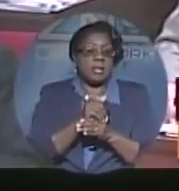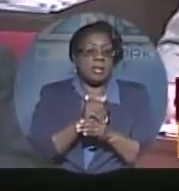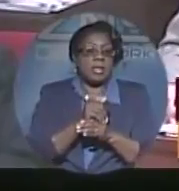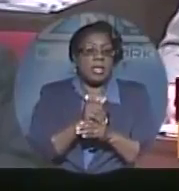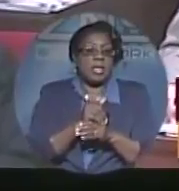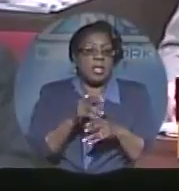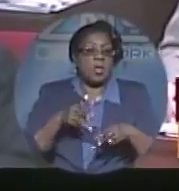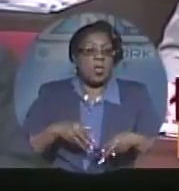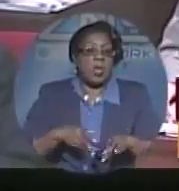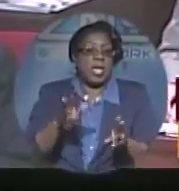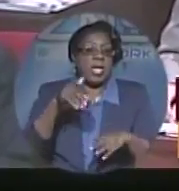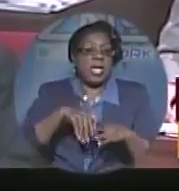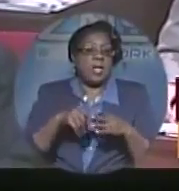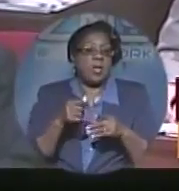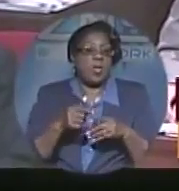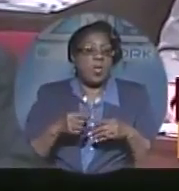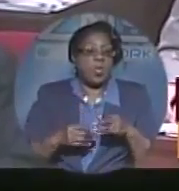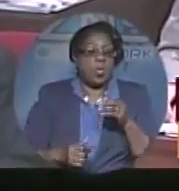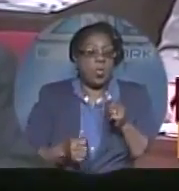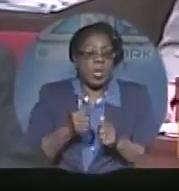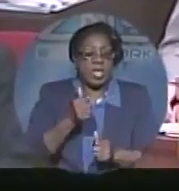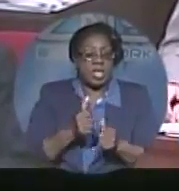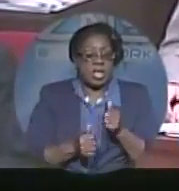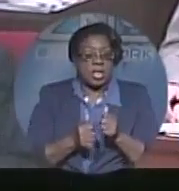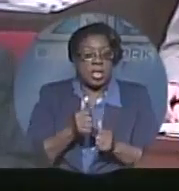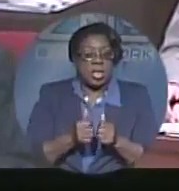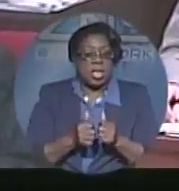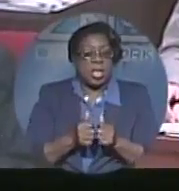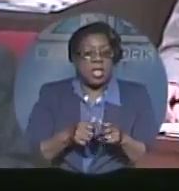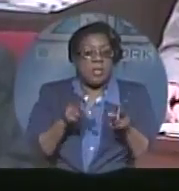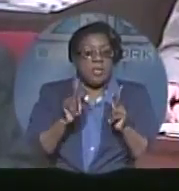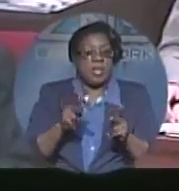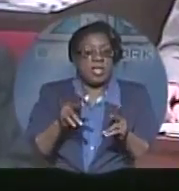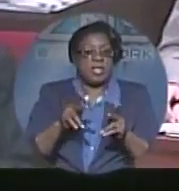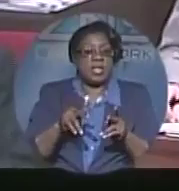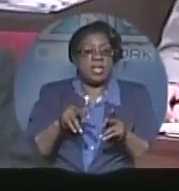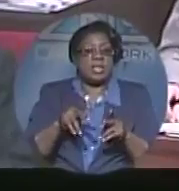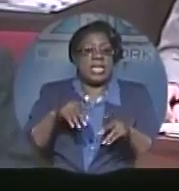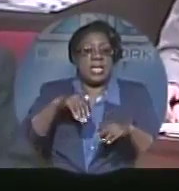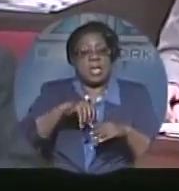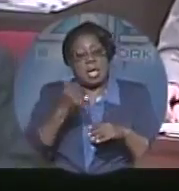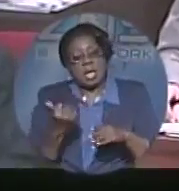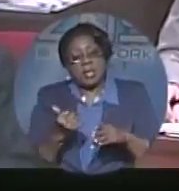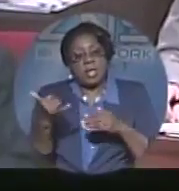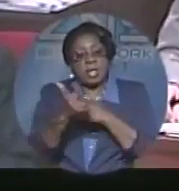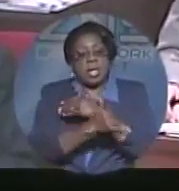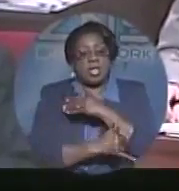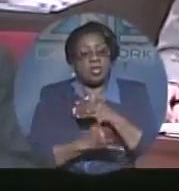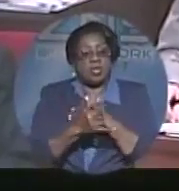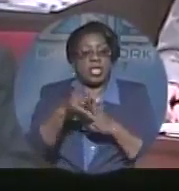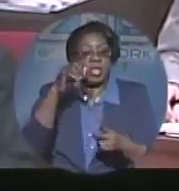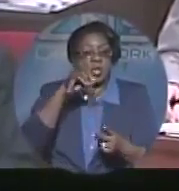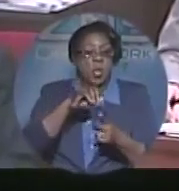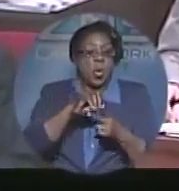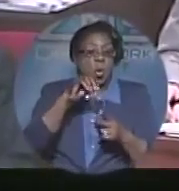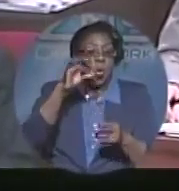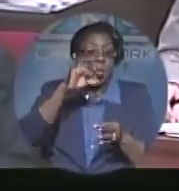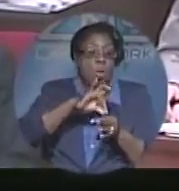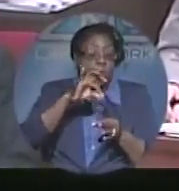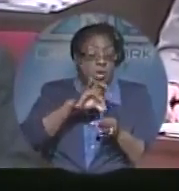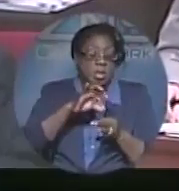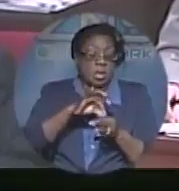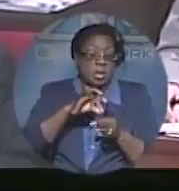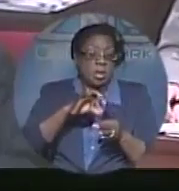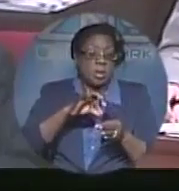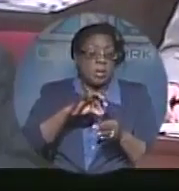manner in which the poll will be conducted overseas be published so that all voters, most importantly,